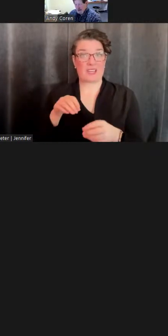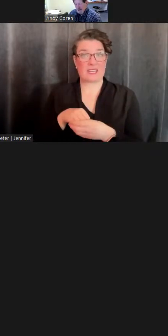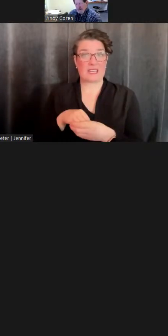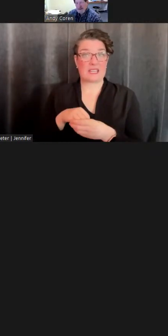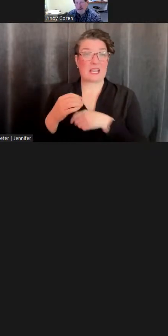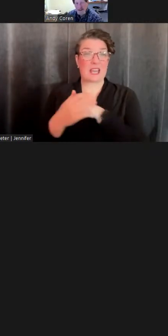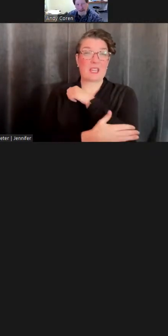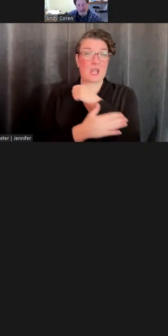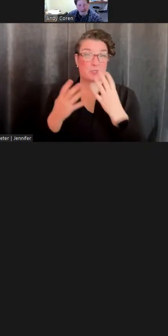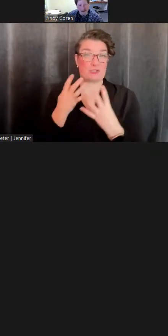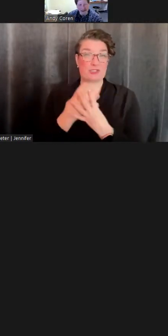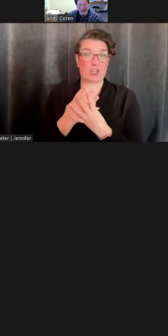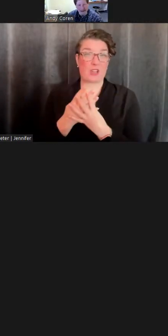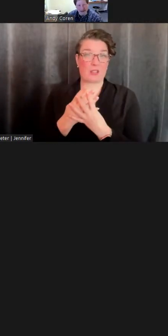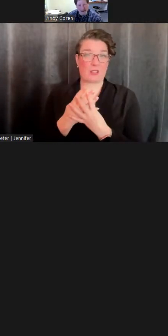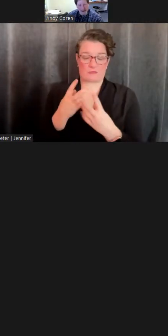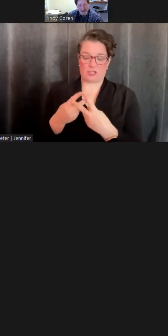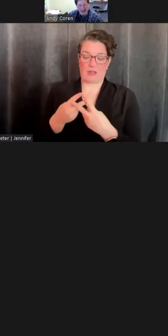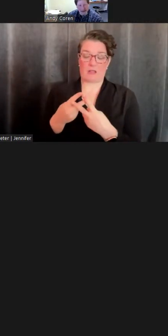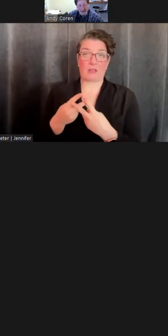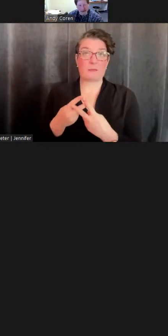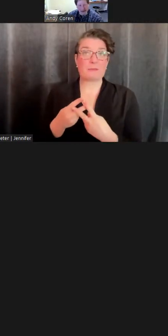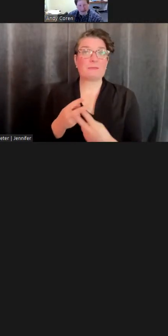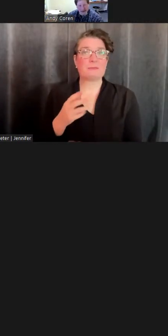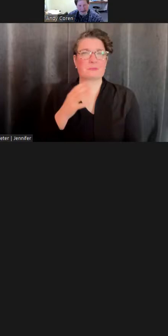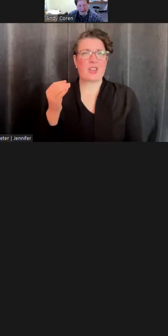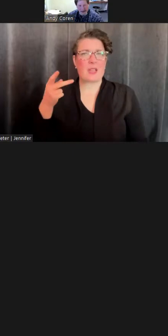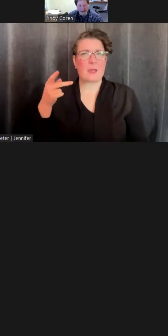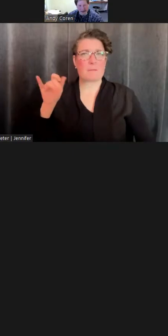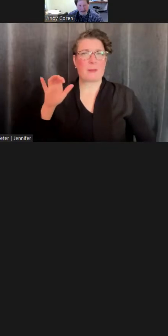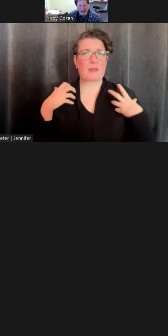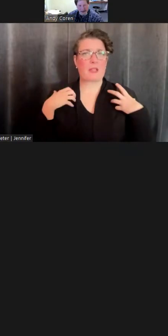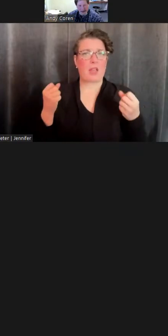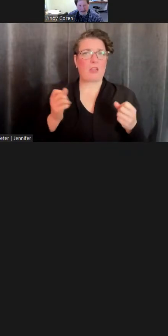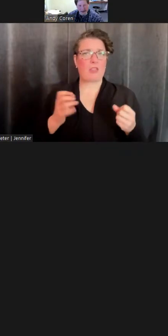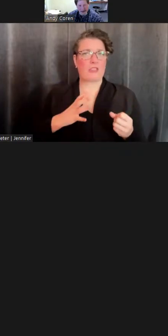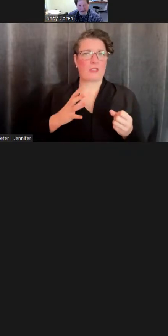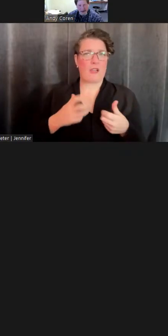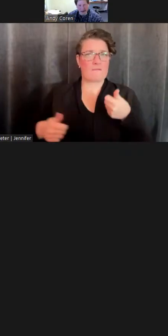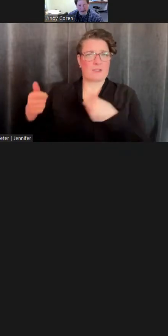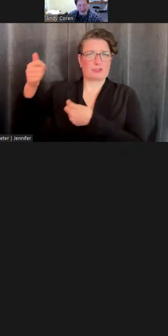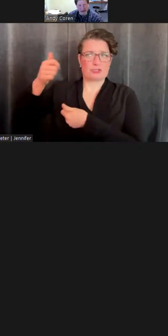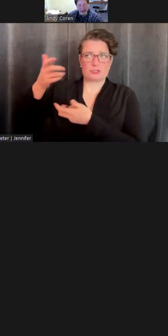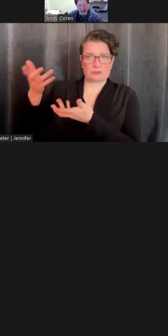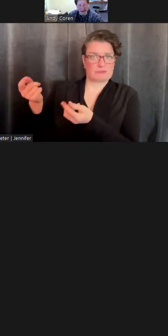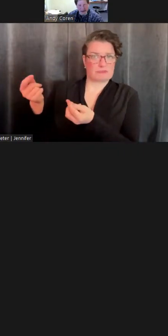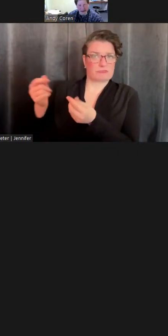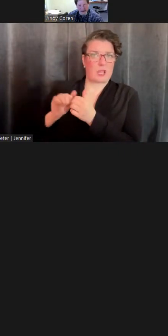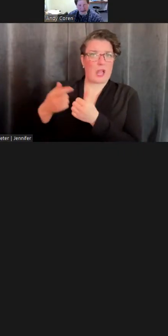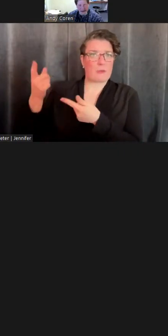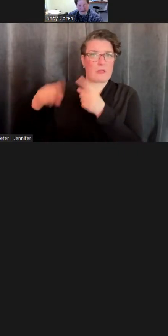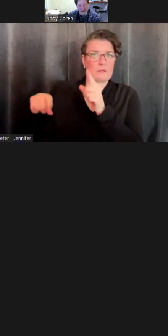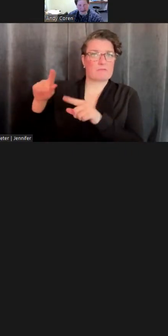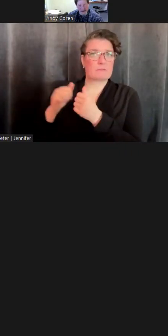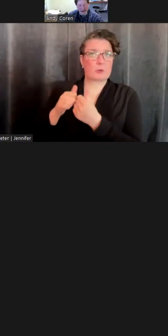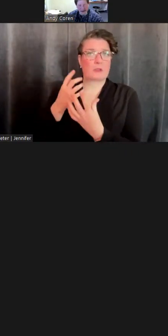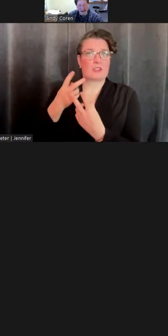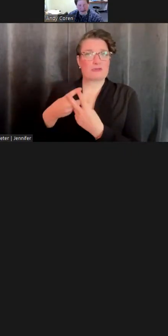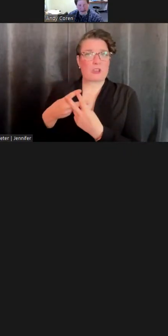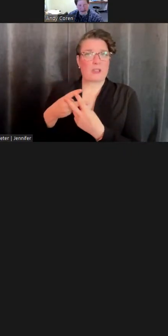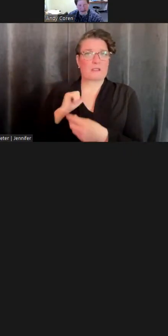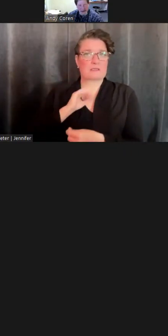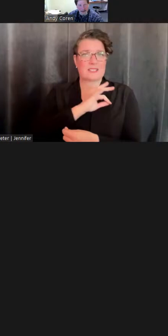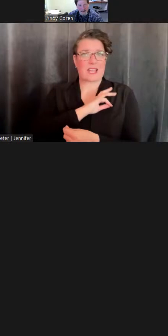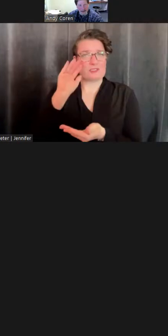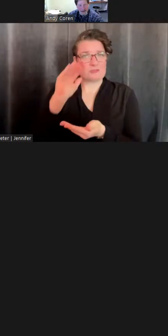jail and what public health officials, how they're working with jail staff to mitigate and prevent future